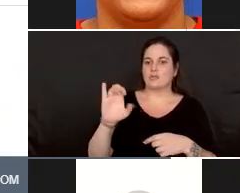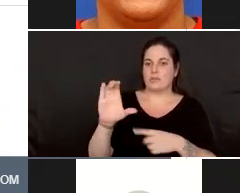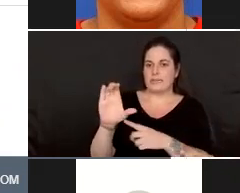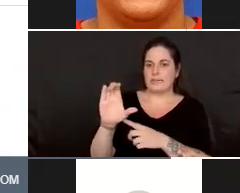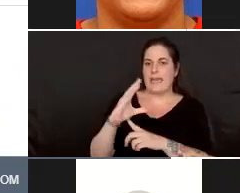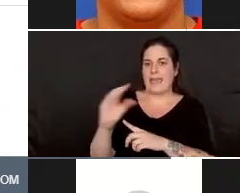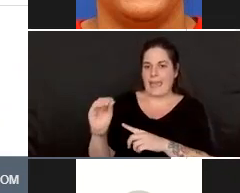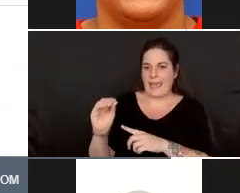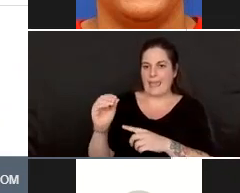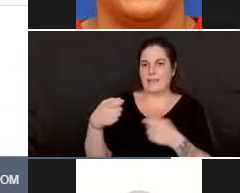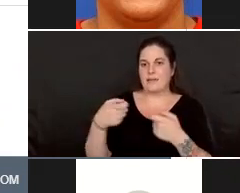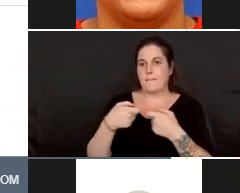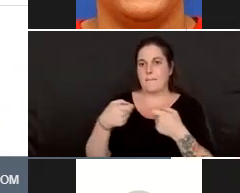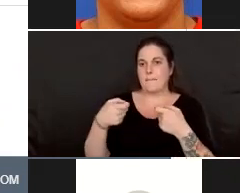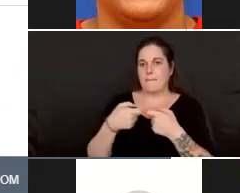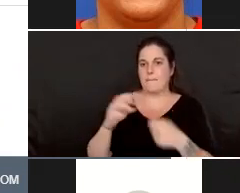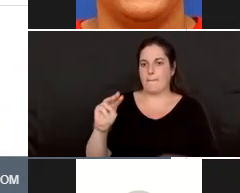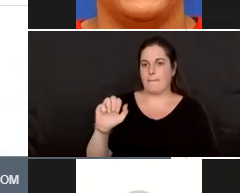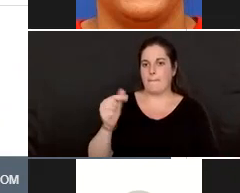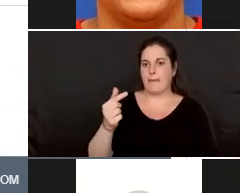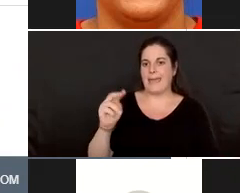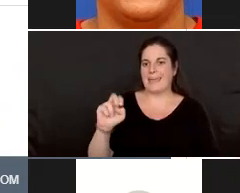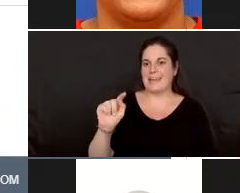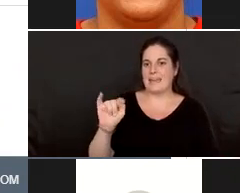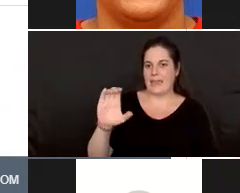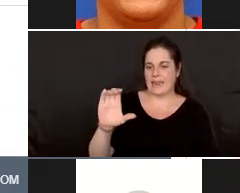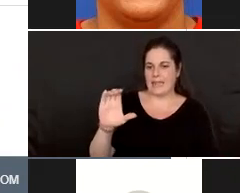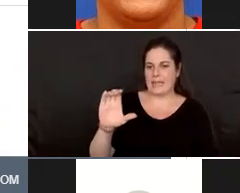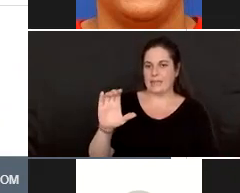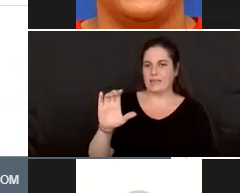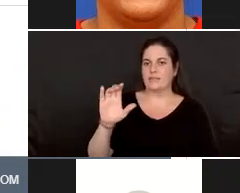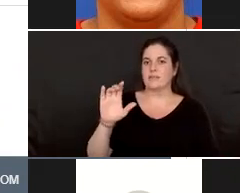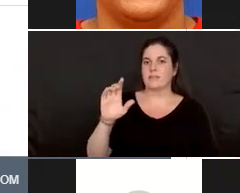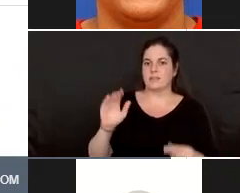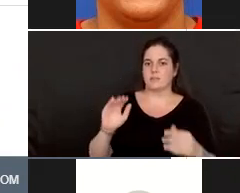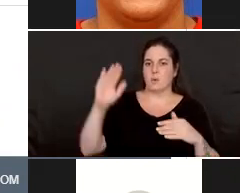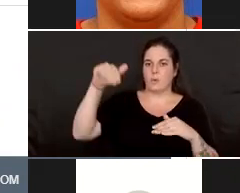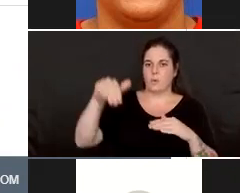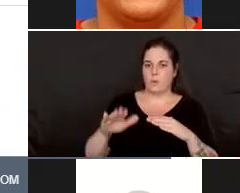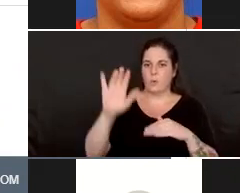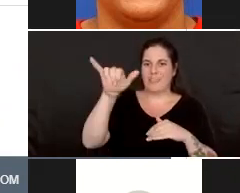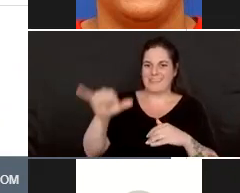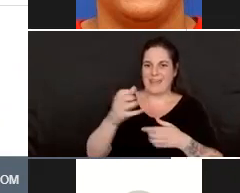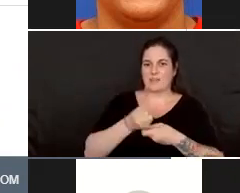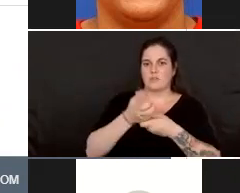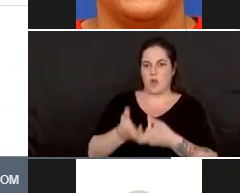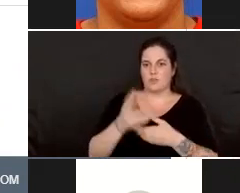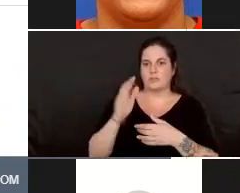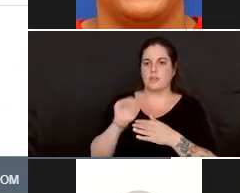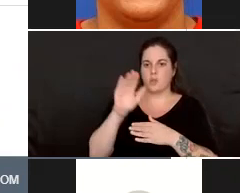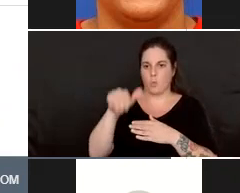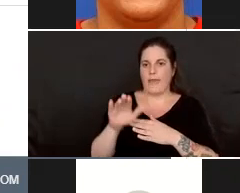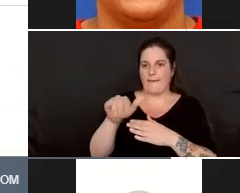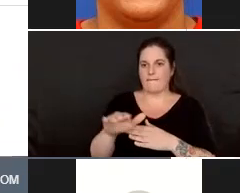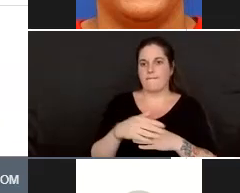oscillating perpendicular to each other, creating this wave that can travel through empty space.